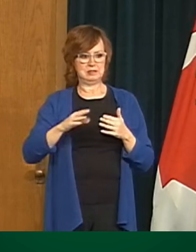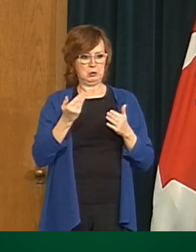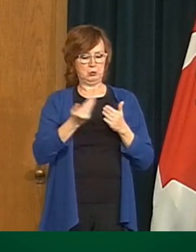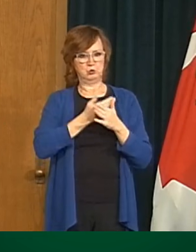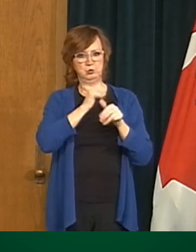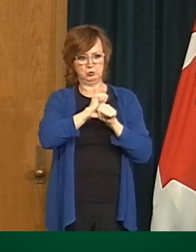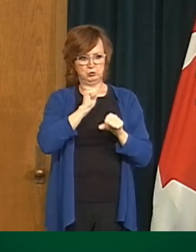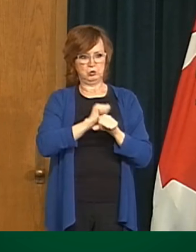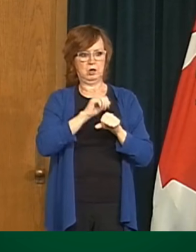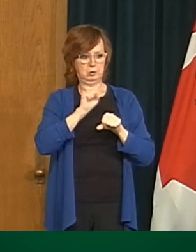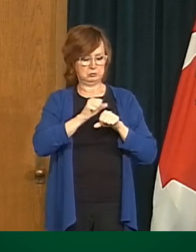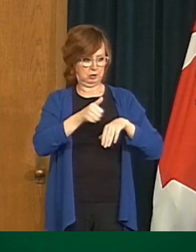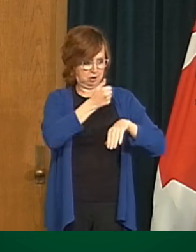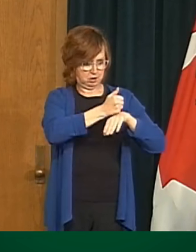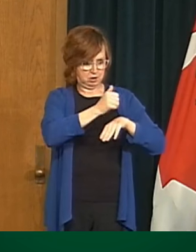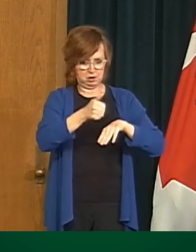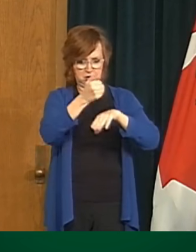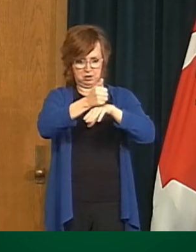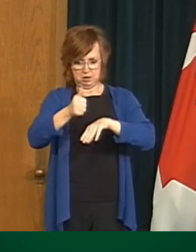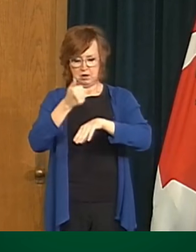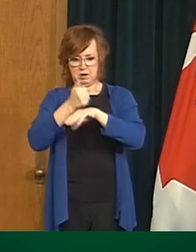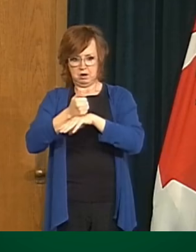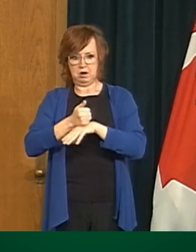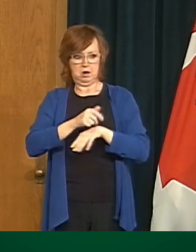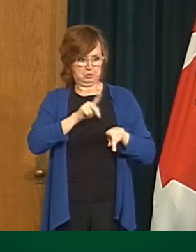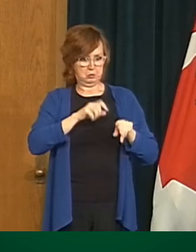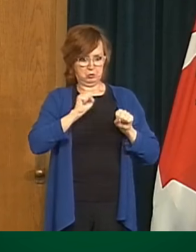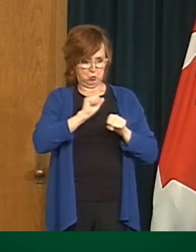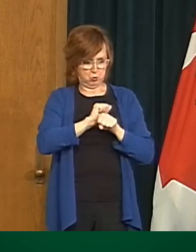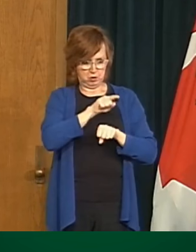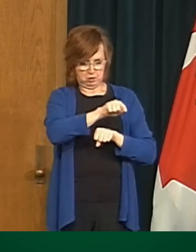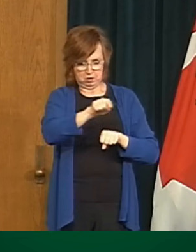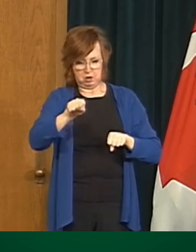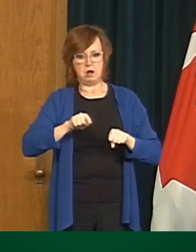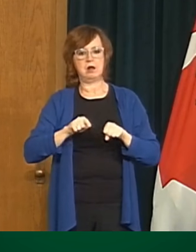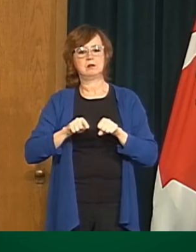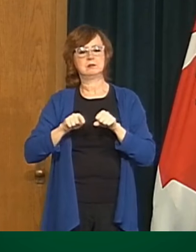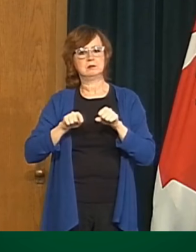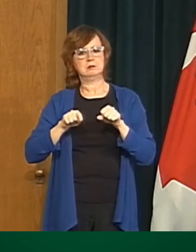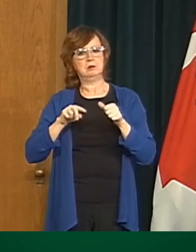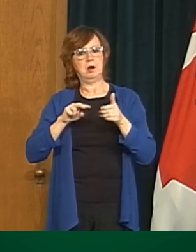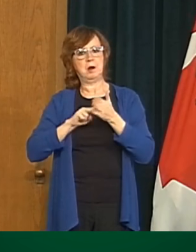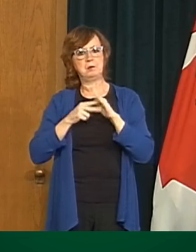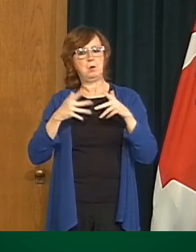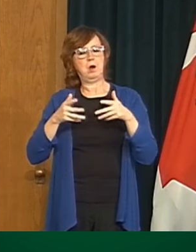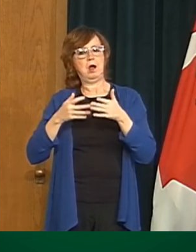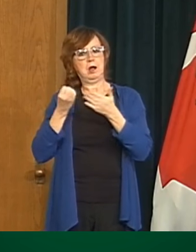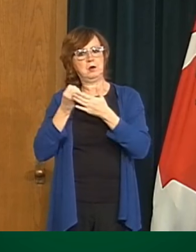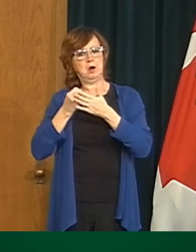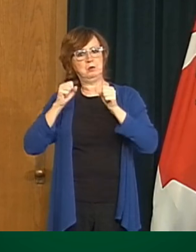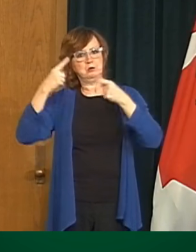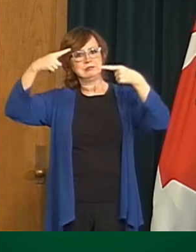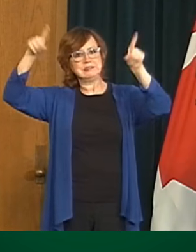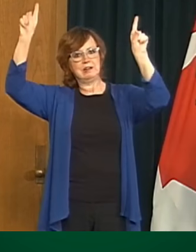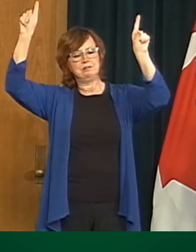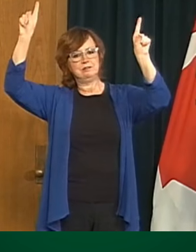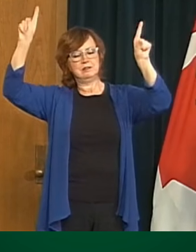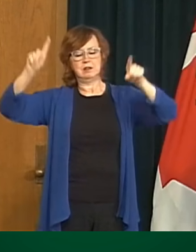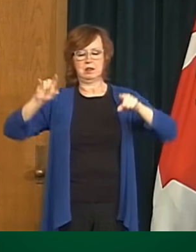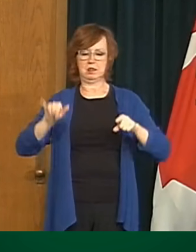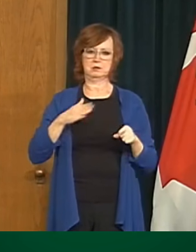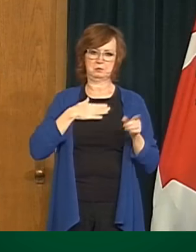will, and that is the plan that we are announcing here today. Today we are announcing a plan to build a strong